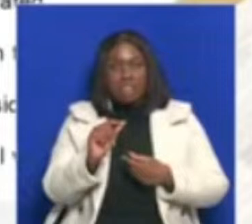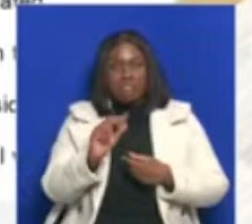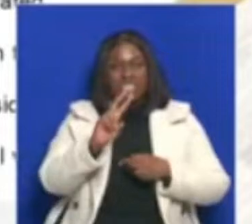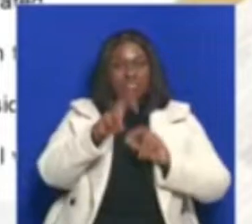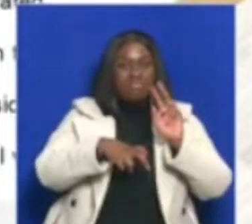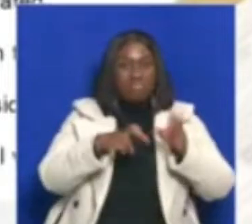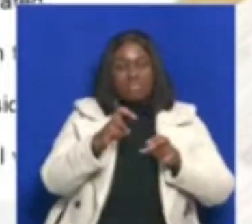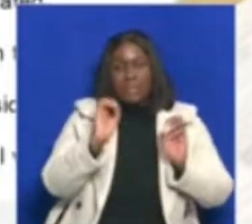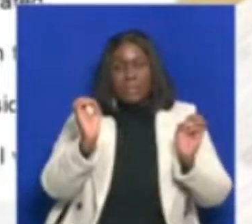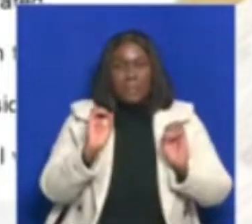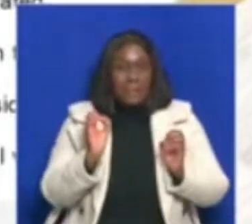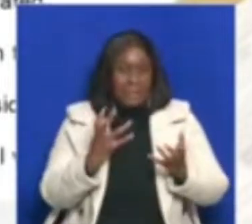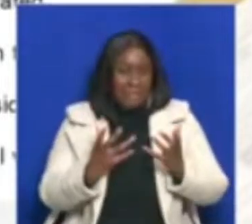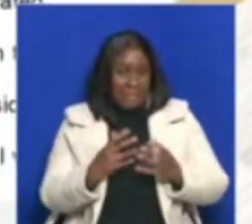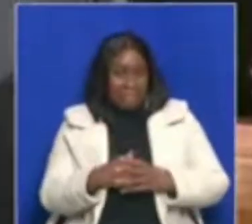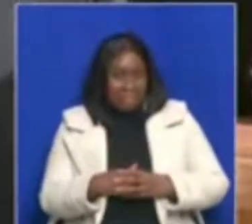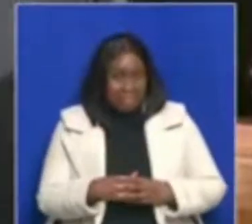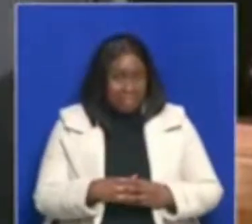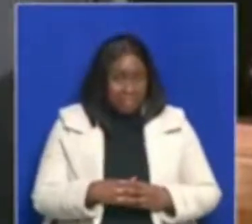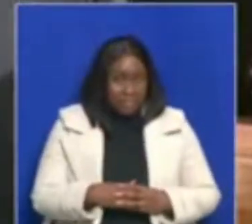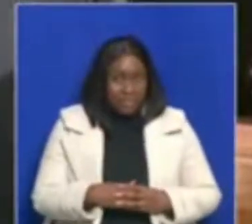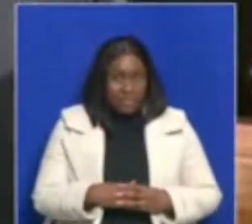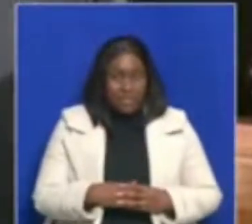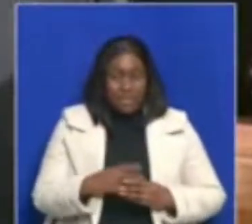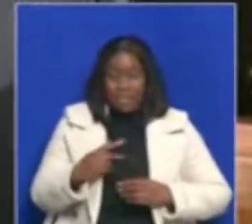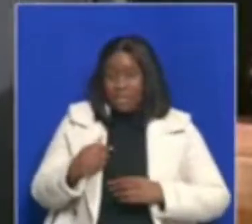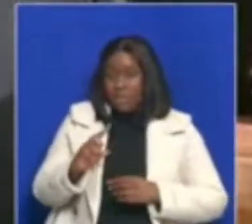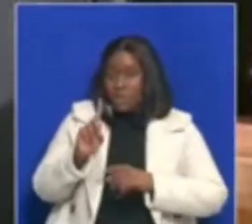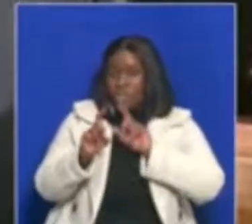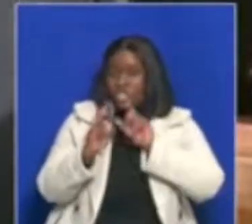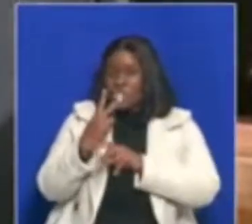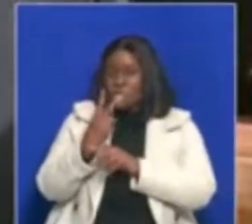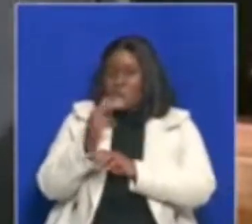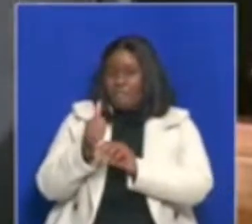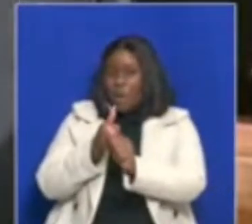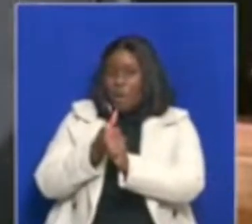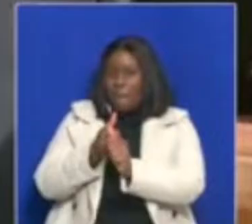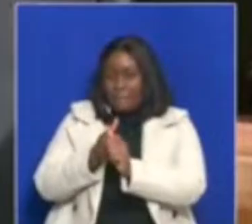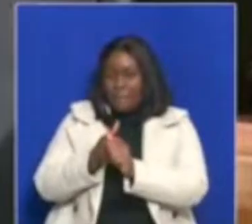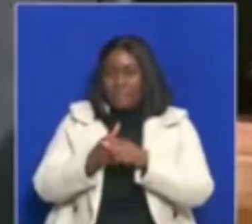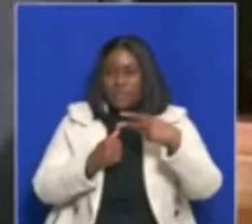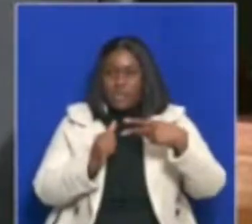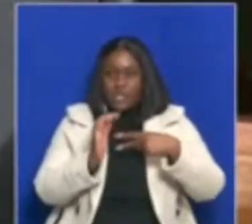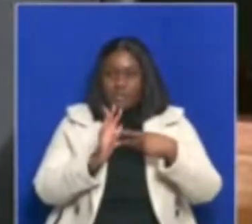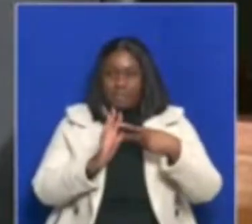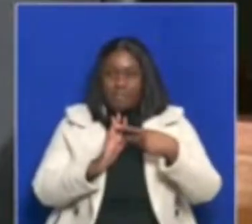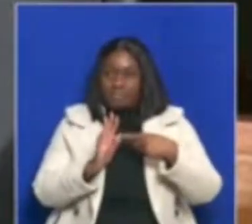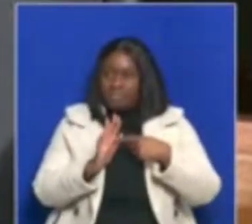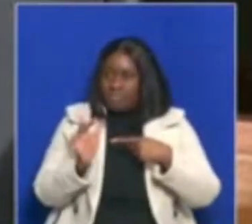two follow-up questions. The first is, these are all general statements.